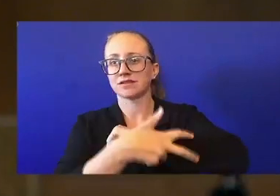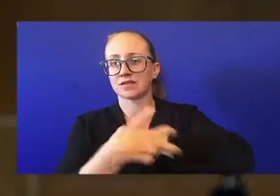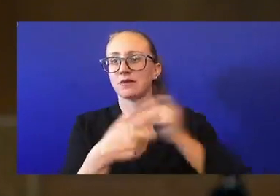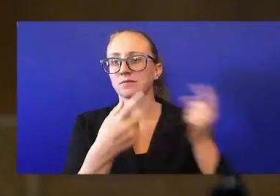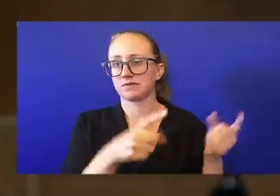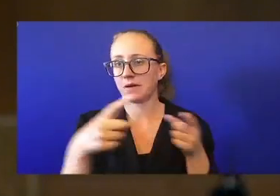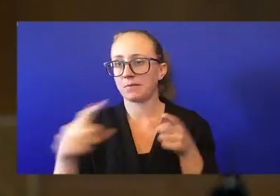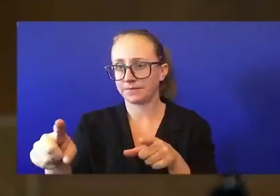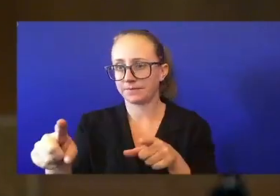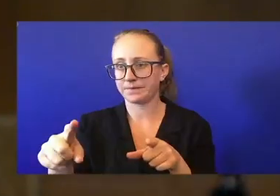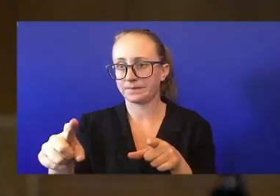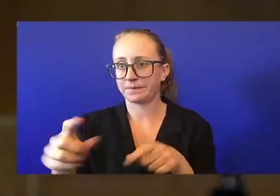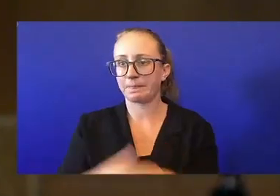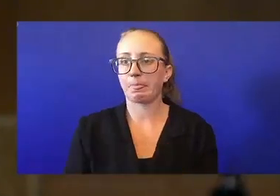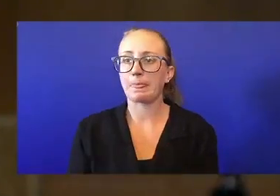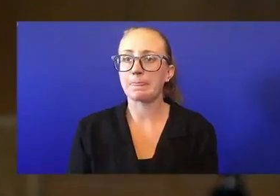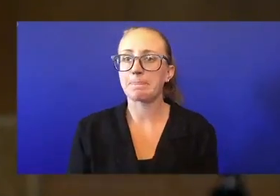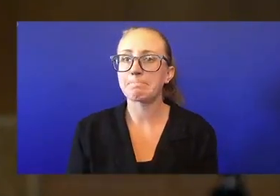of